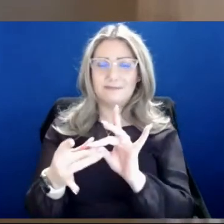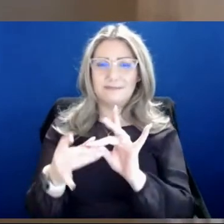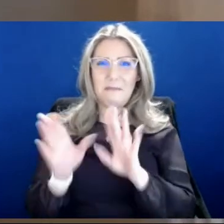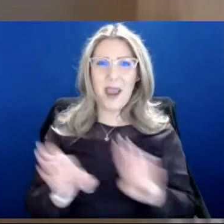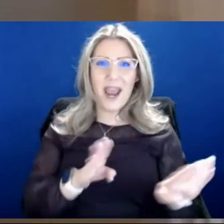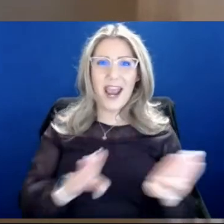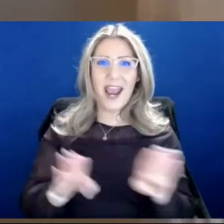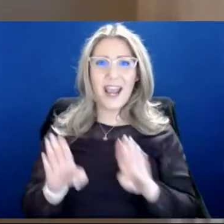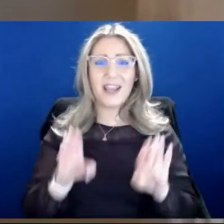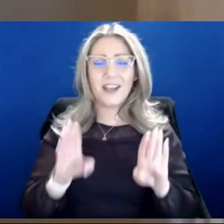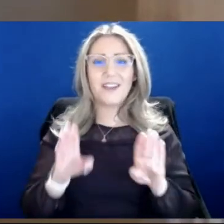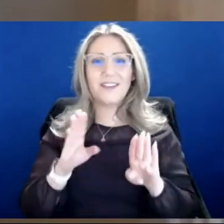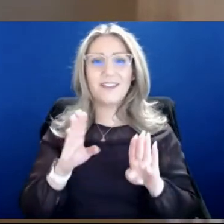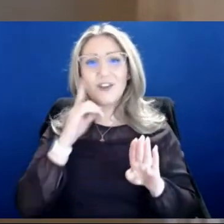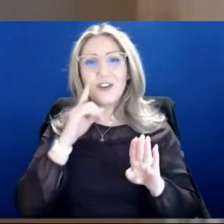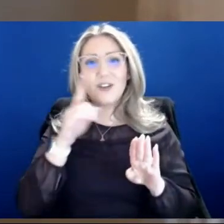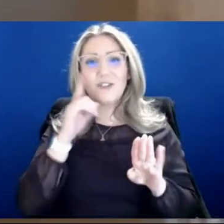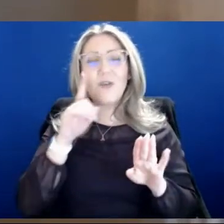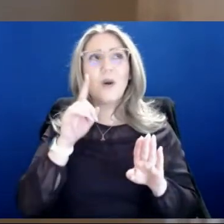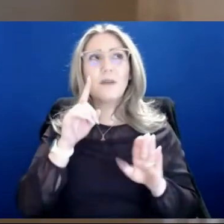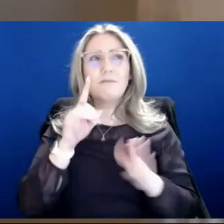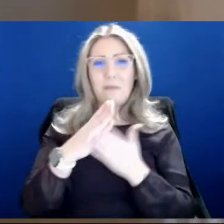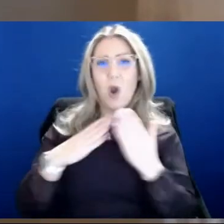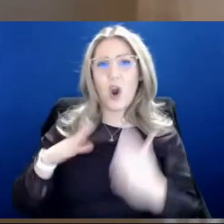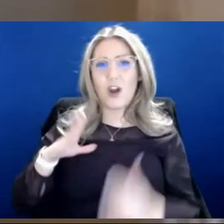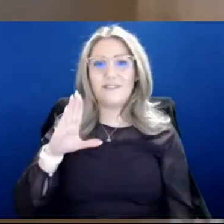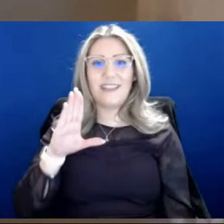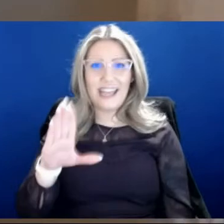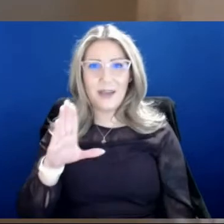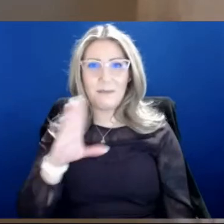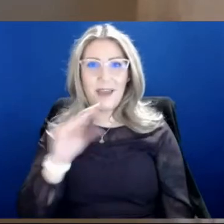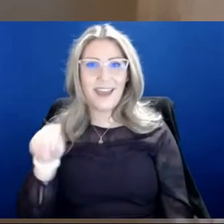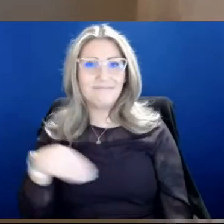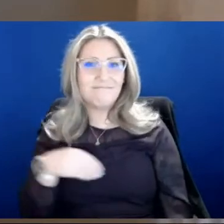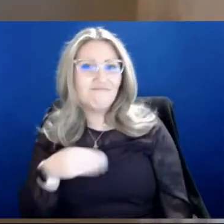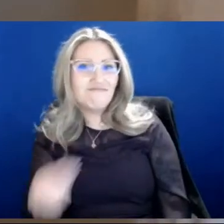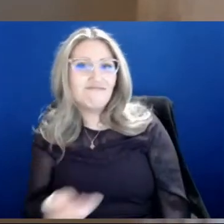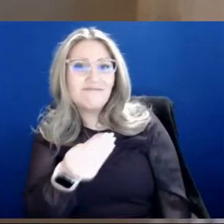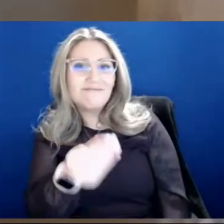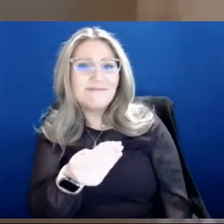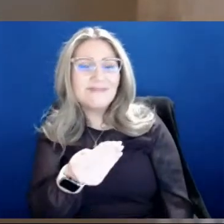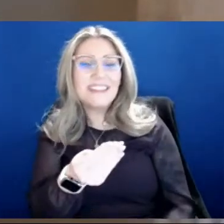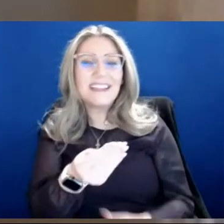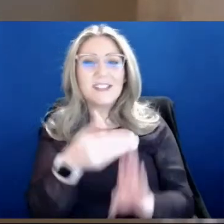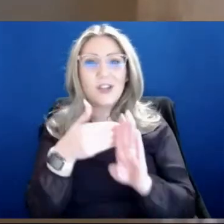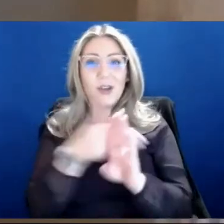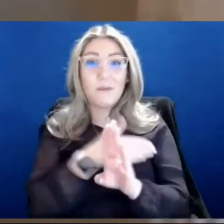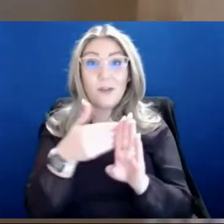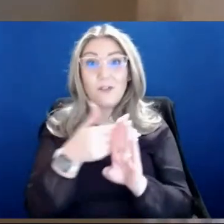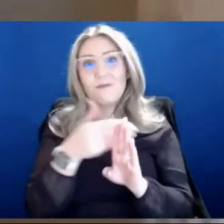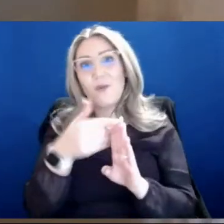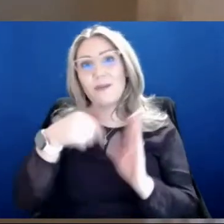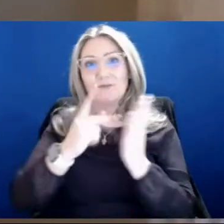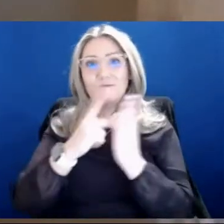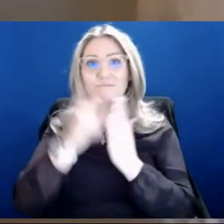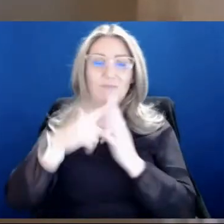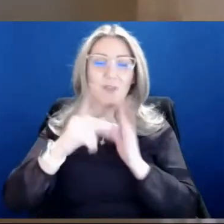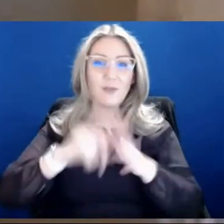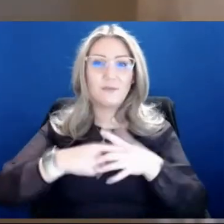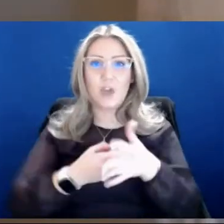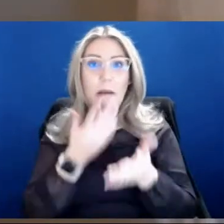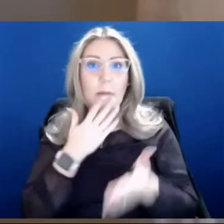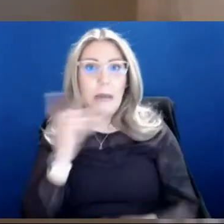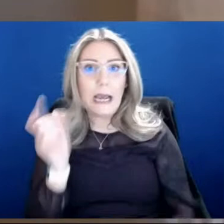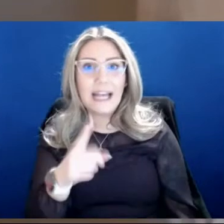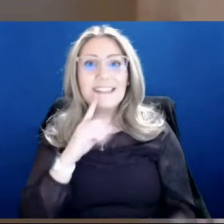he gives a piece of him to you as well. So before the show started, I'm asking him about